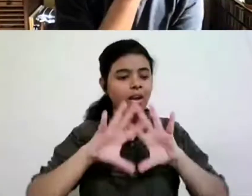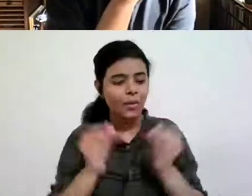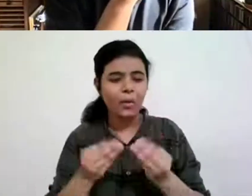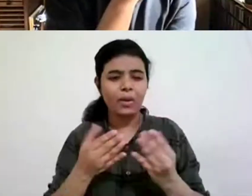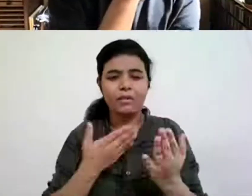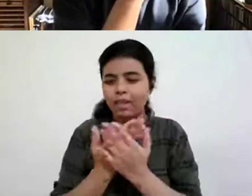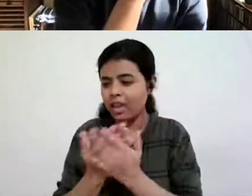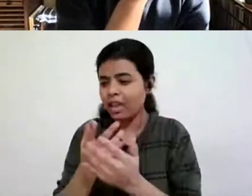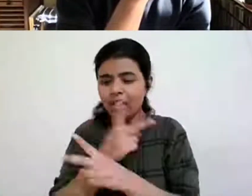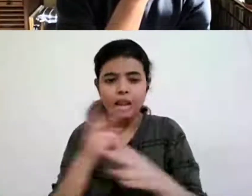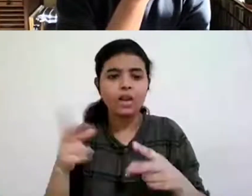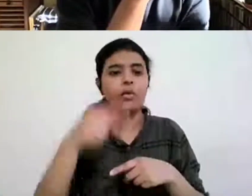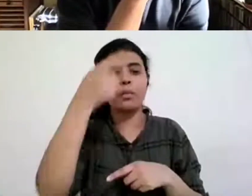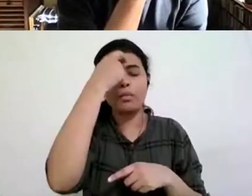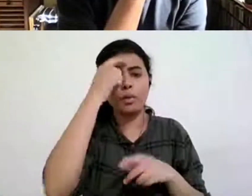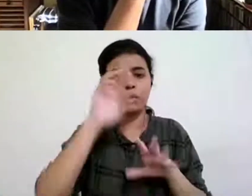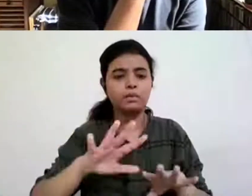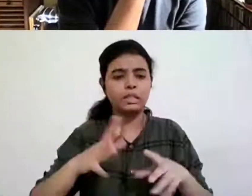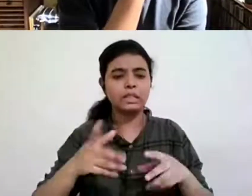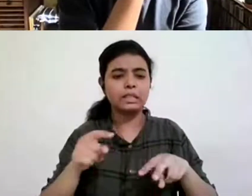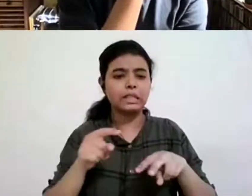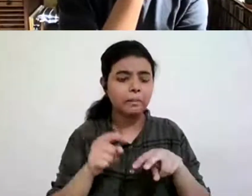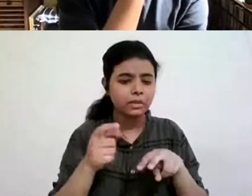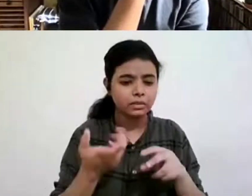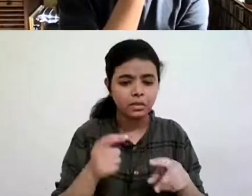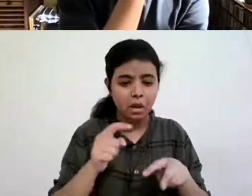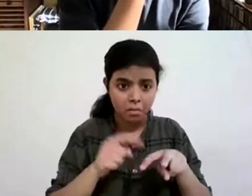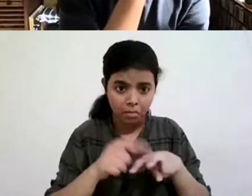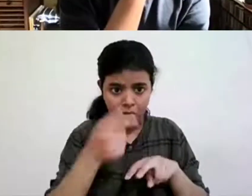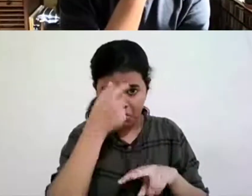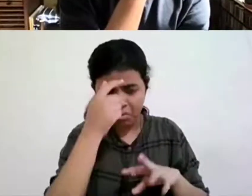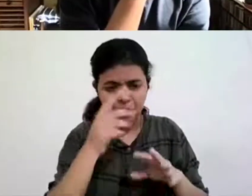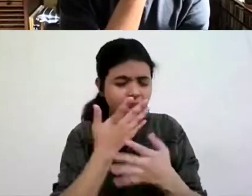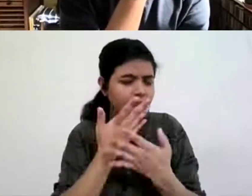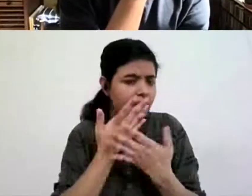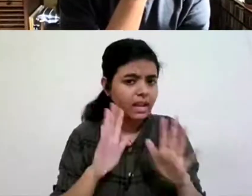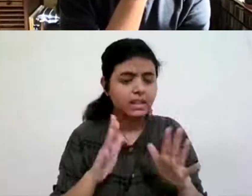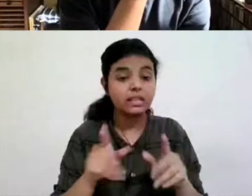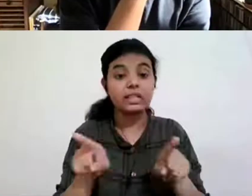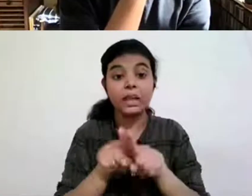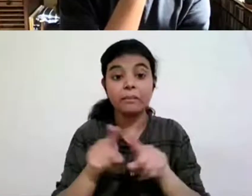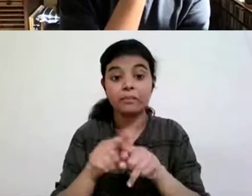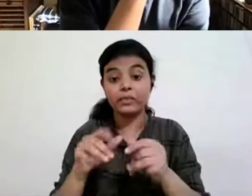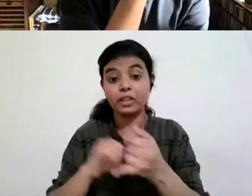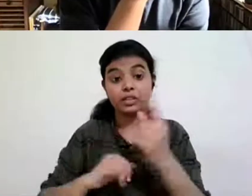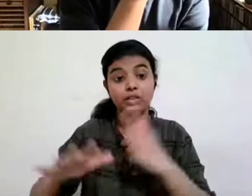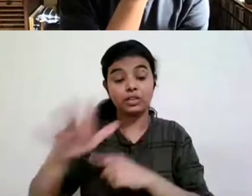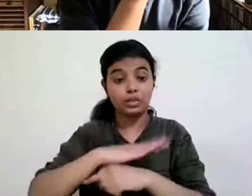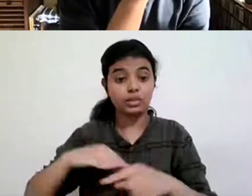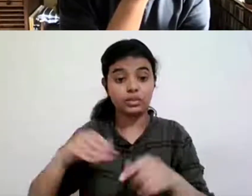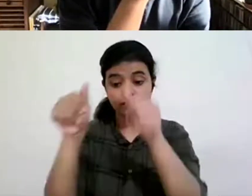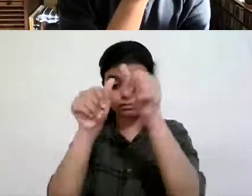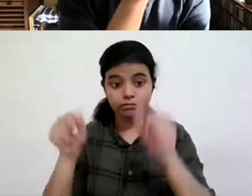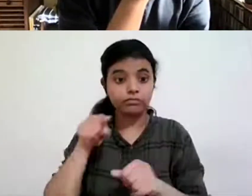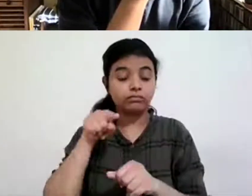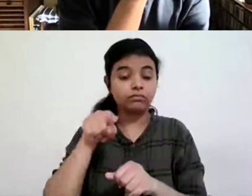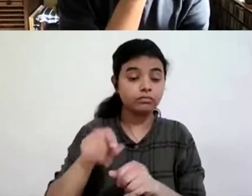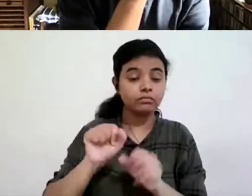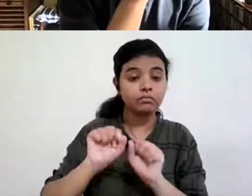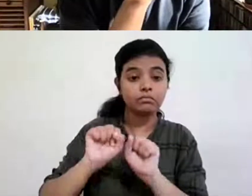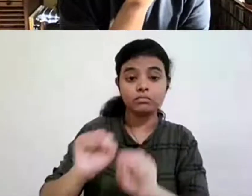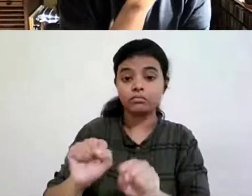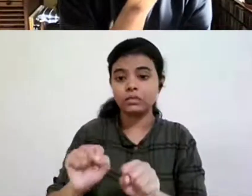appliances, prosthetics and orthotics. The social model, which places the onus of disability